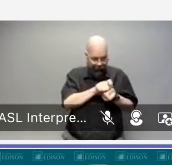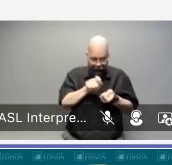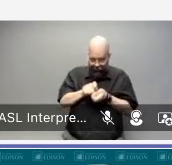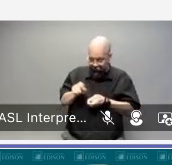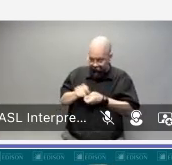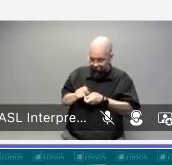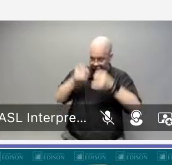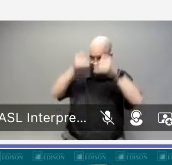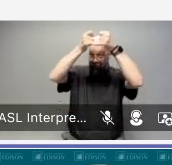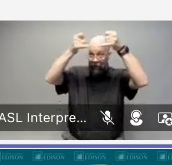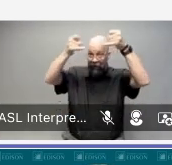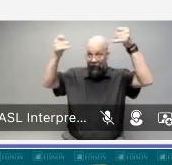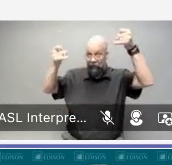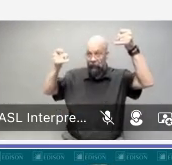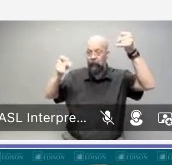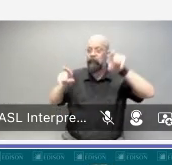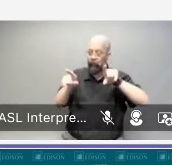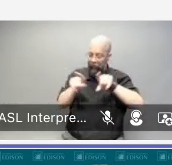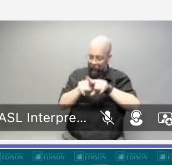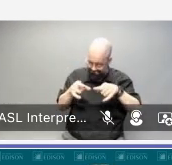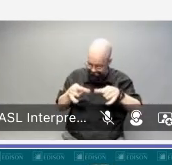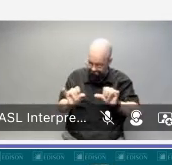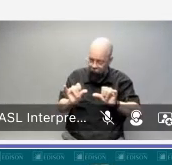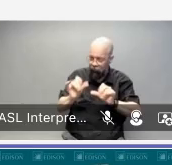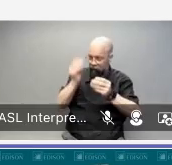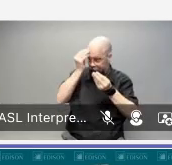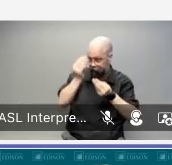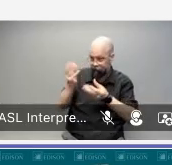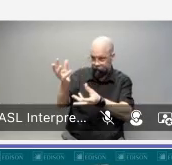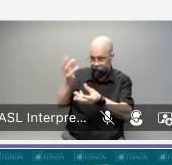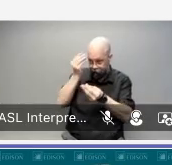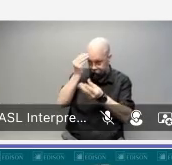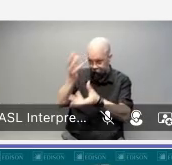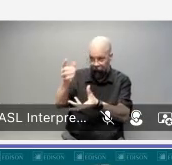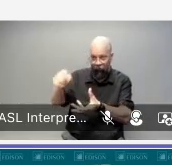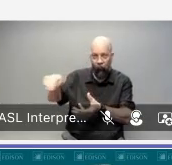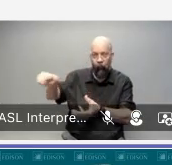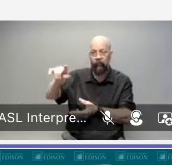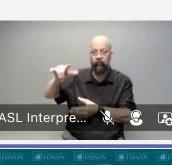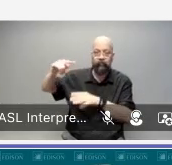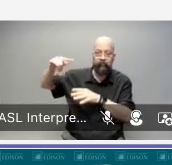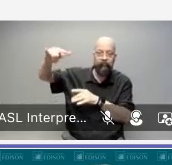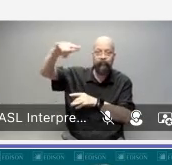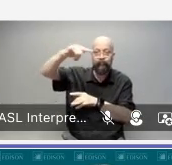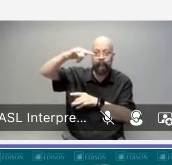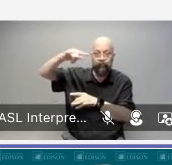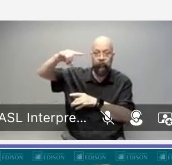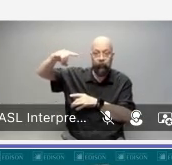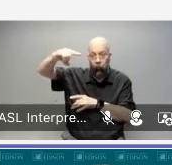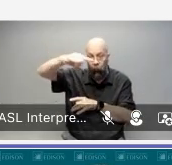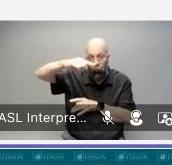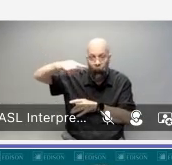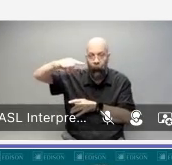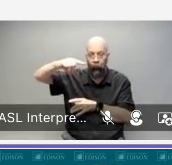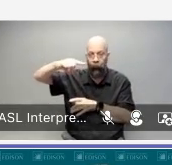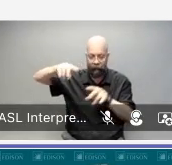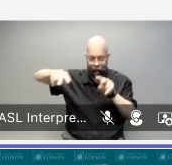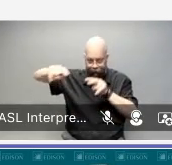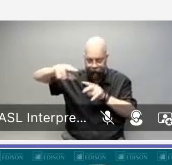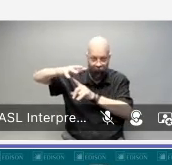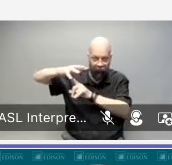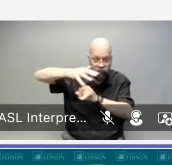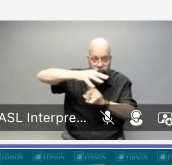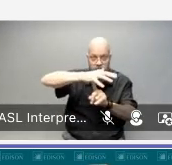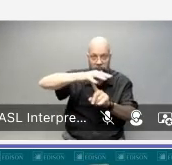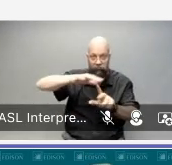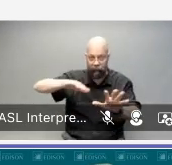overhead lines. We communicate with those folks who are doing the aerial operations, and those pilots can communicate their